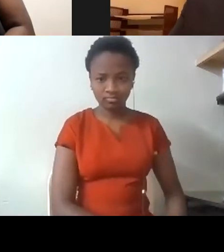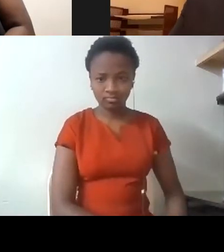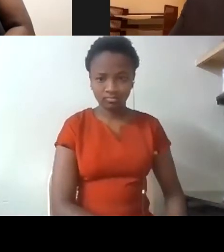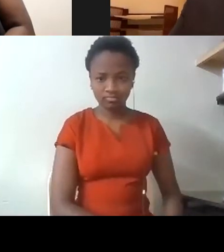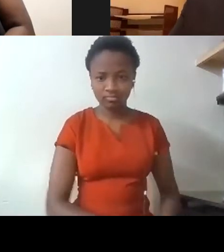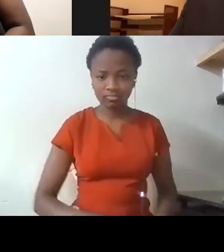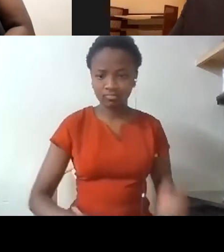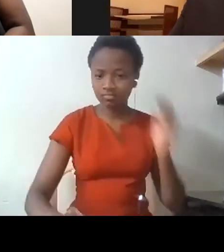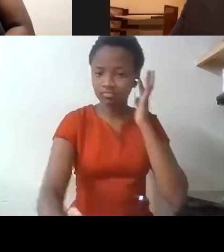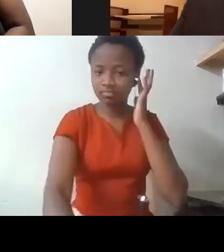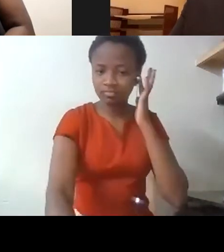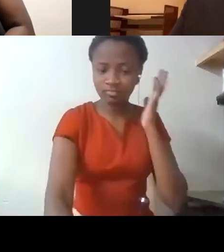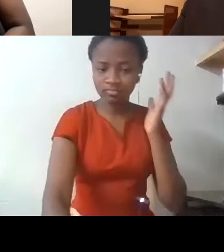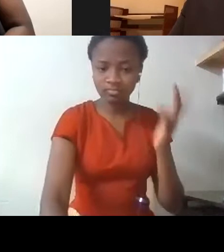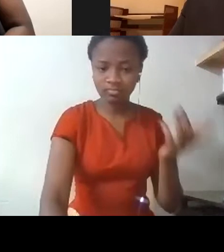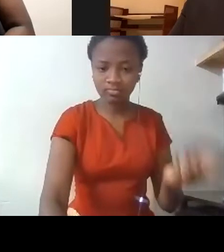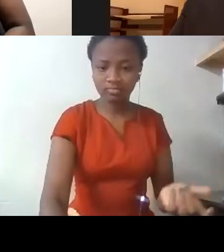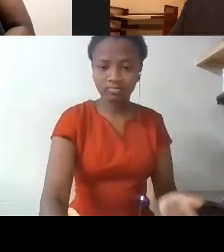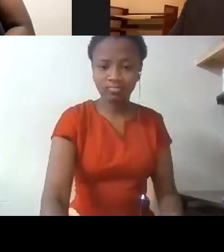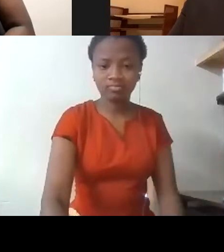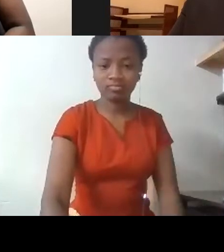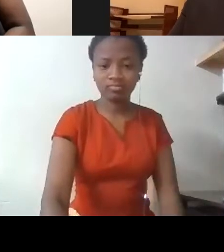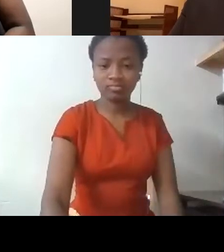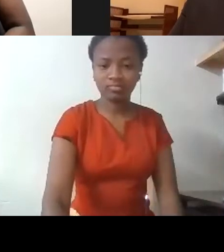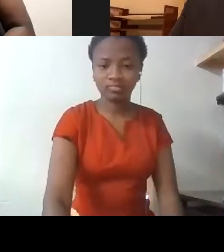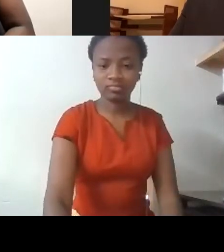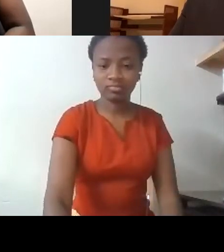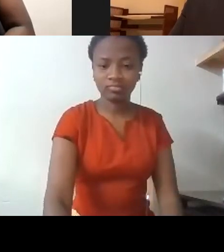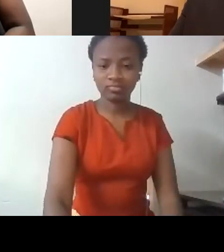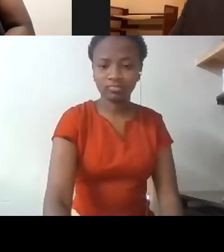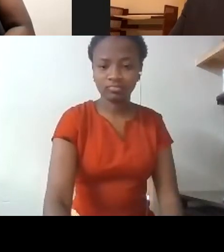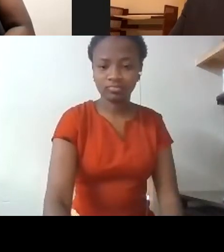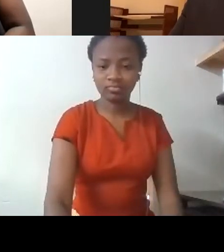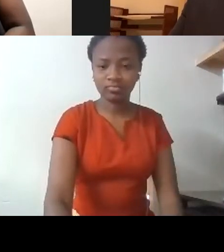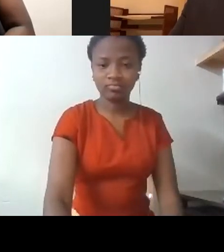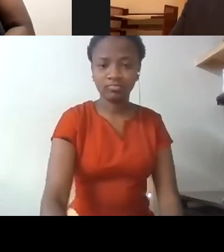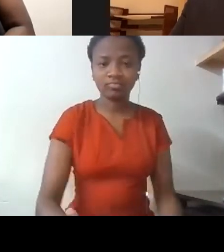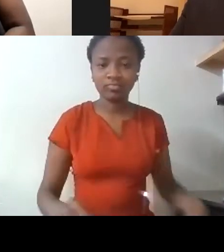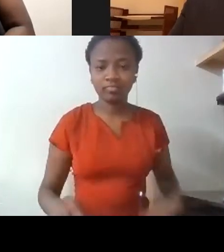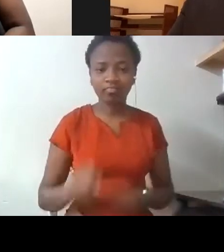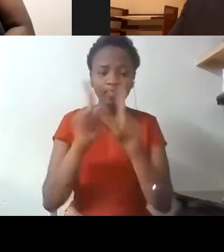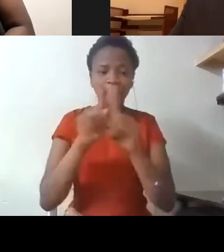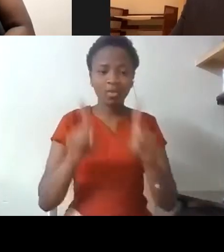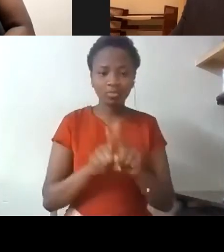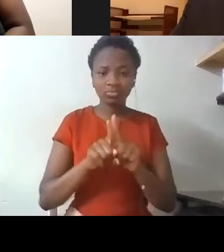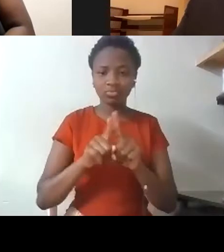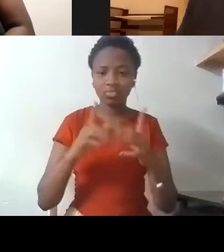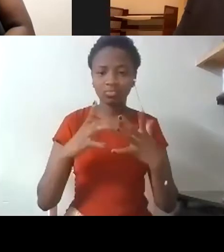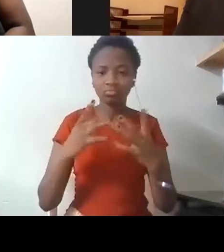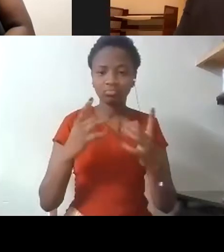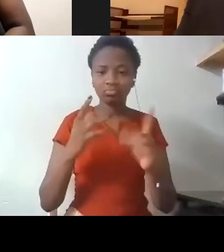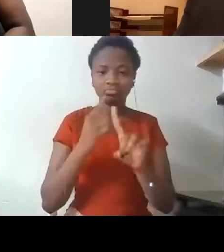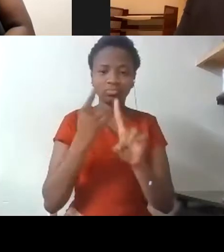from the technical team in Geneva that the interpretation is working well and participants are in the